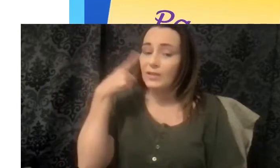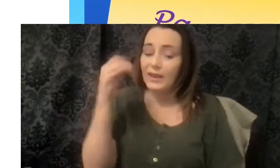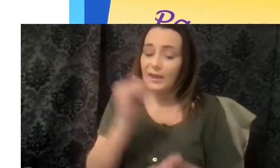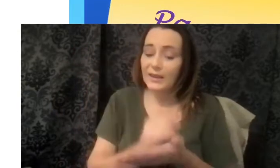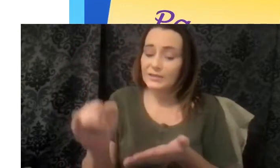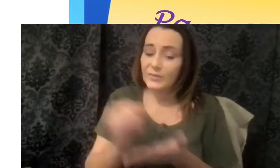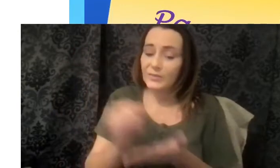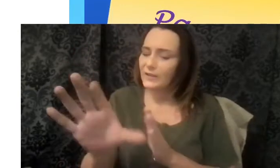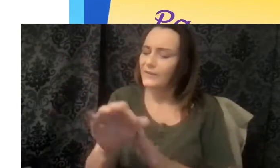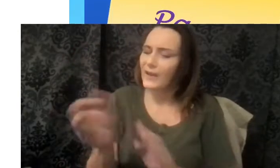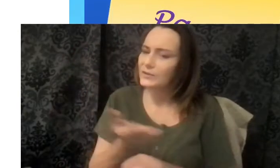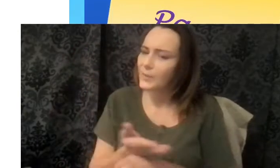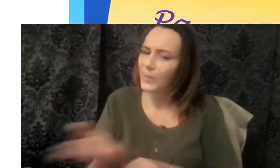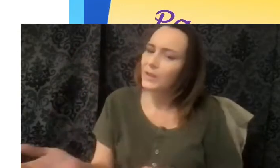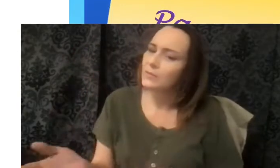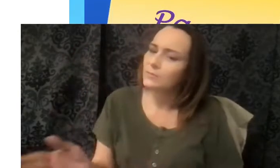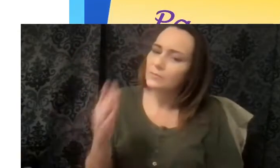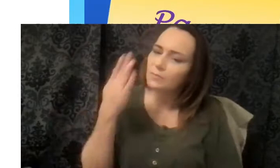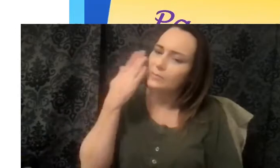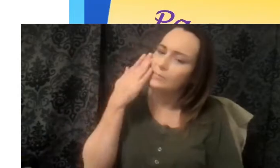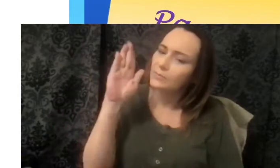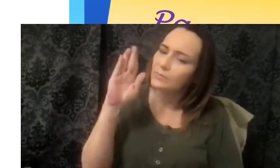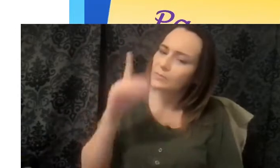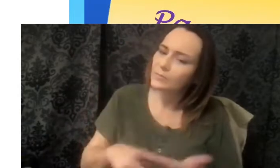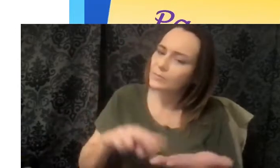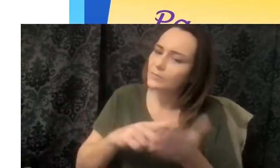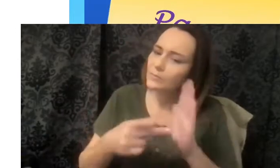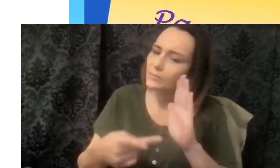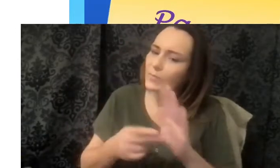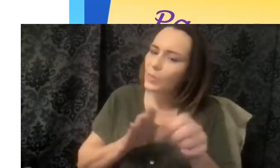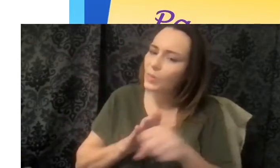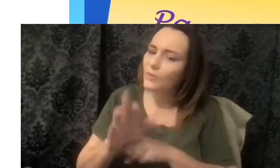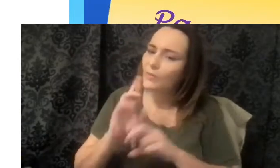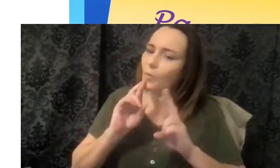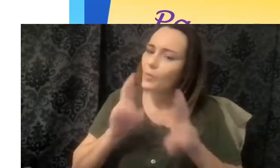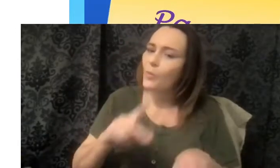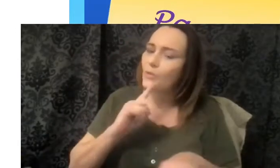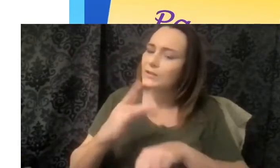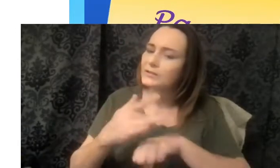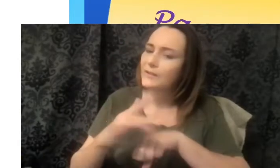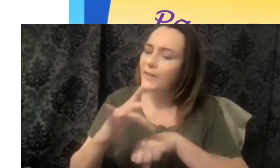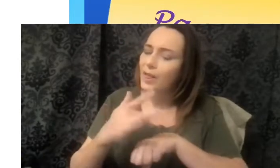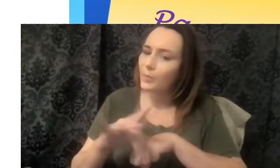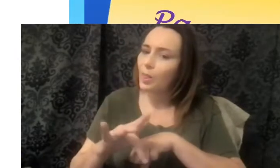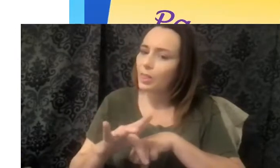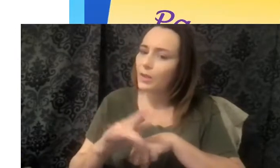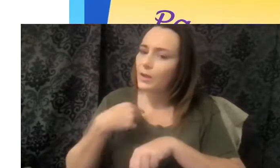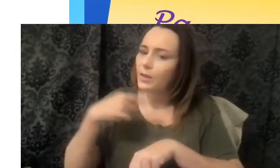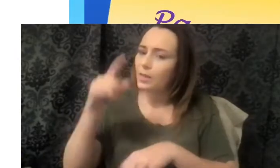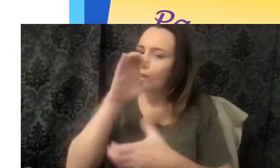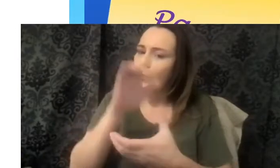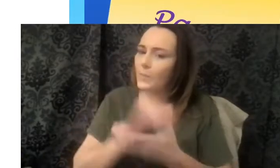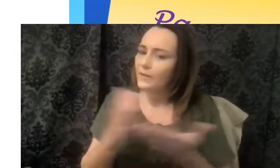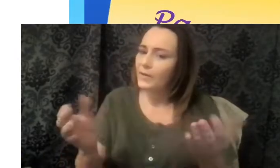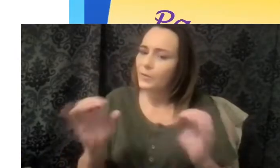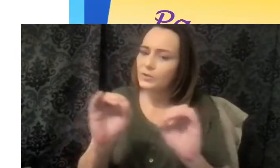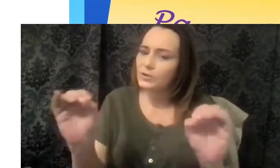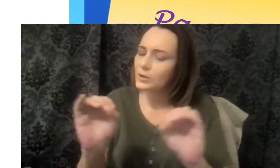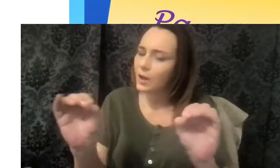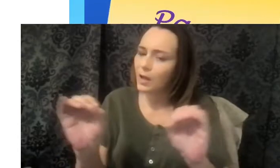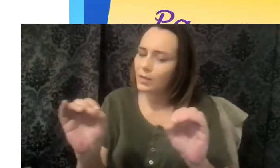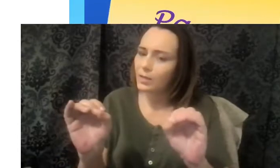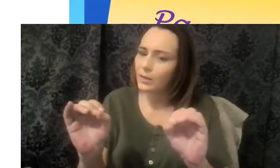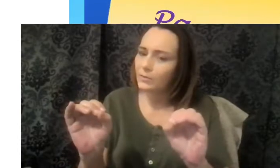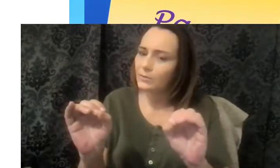something. I'm not really sure what you're referring to. The full report is available. And I believe that there was nothing whatsoever